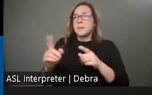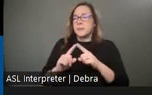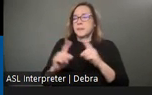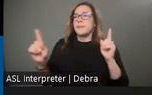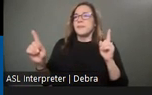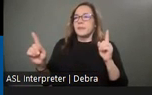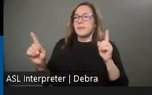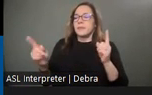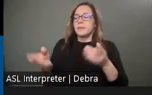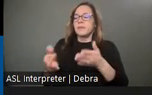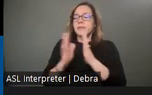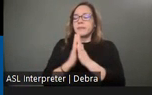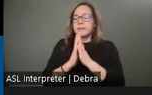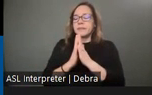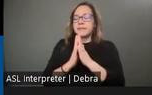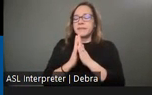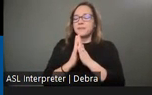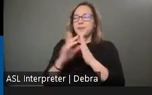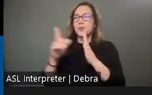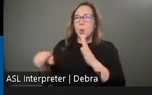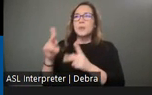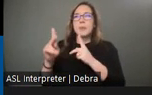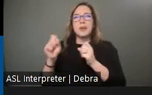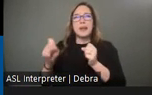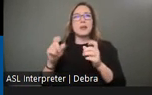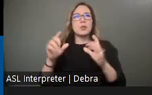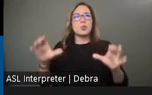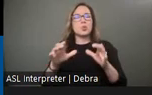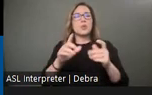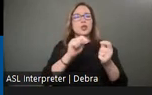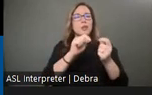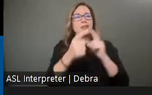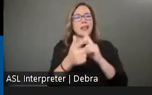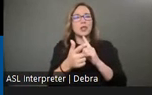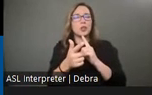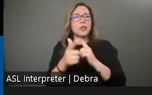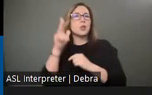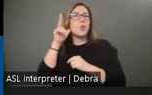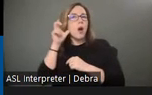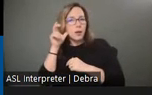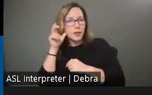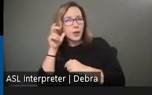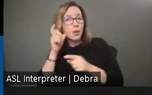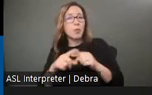some folks who can do the translation into audio. But as far as actually sitting